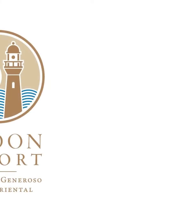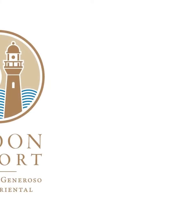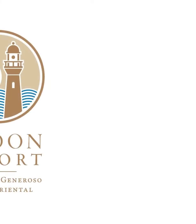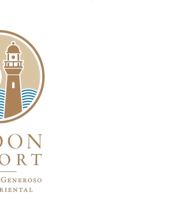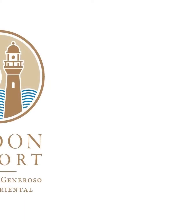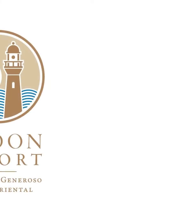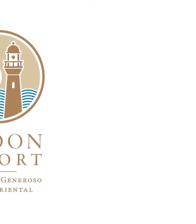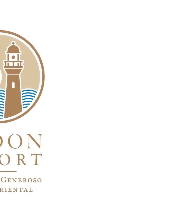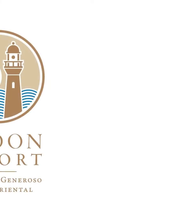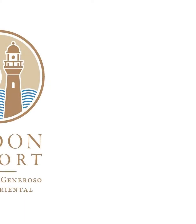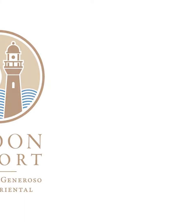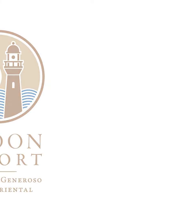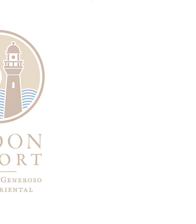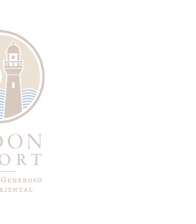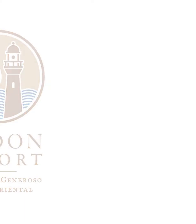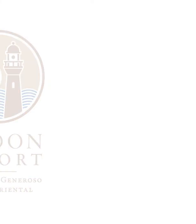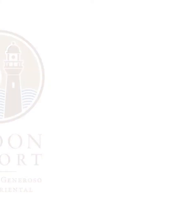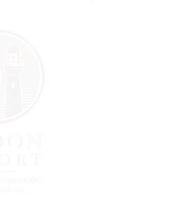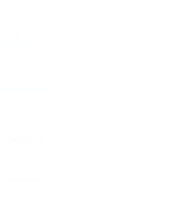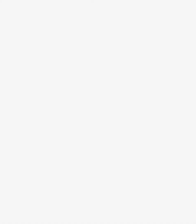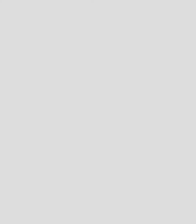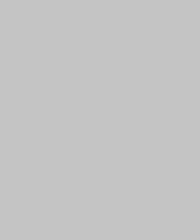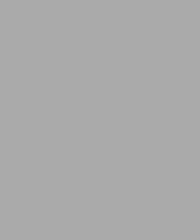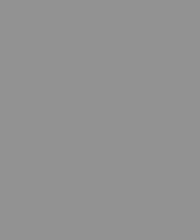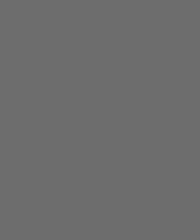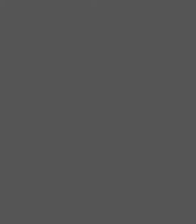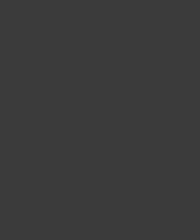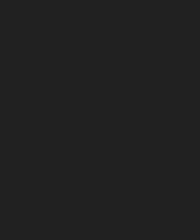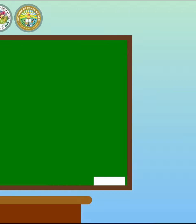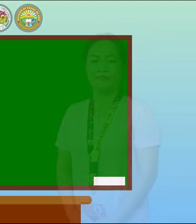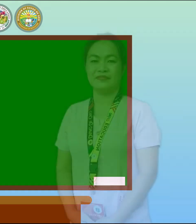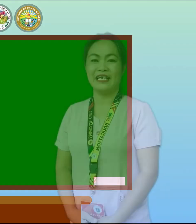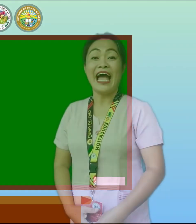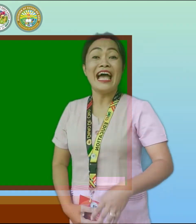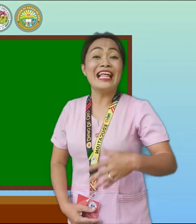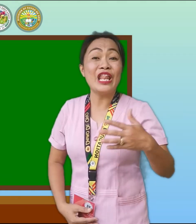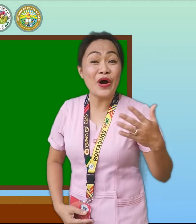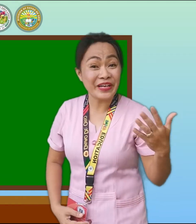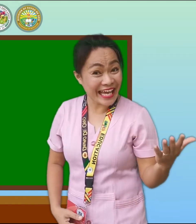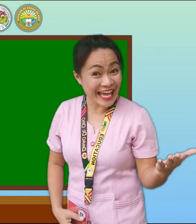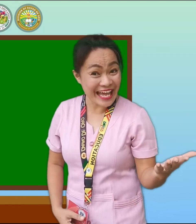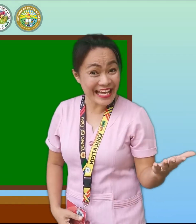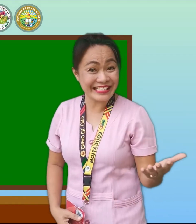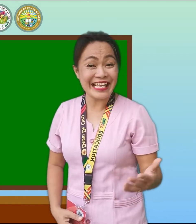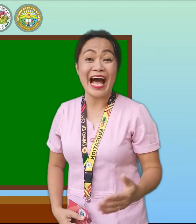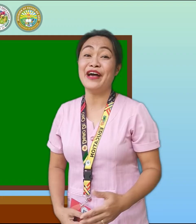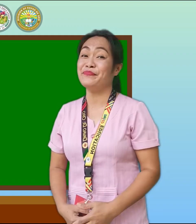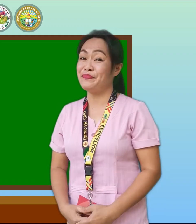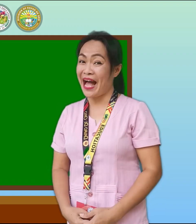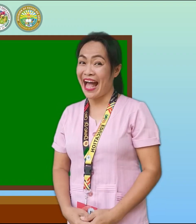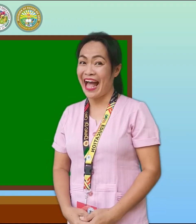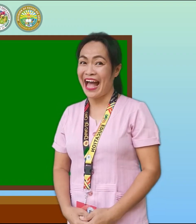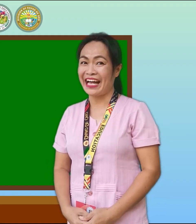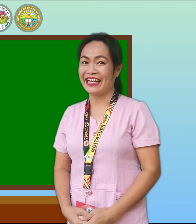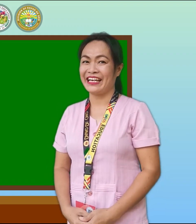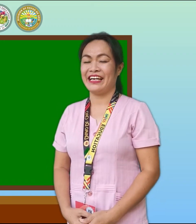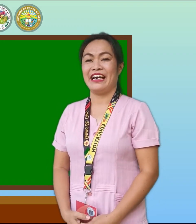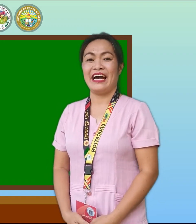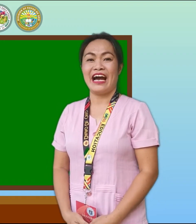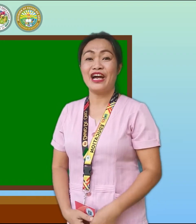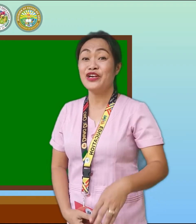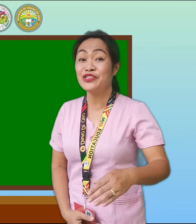Supply and Apex Mining Company Incorporated Hello Kids I'm Back